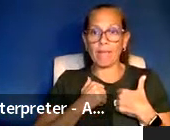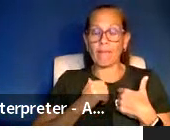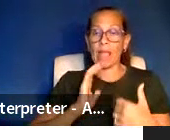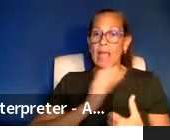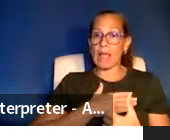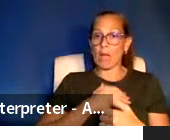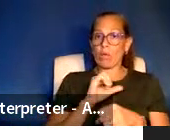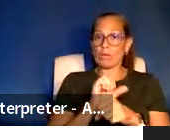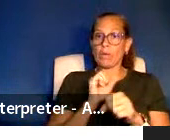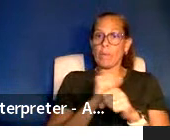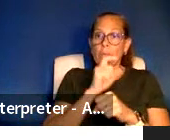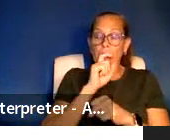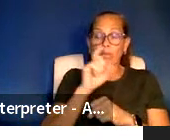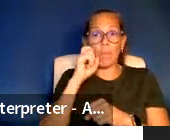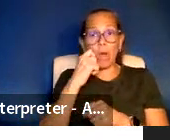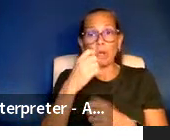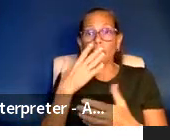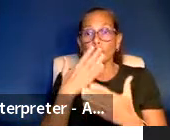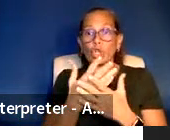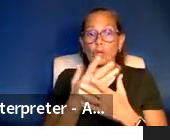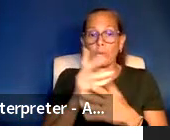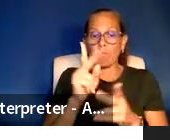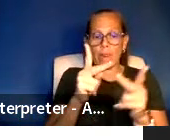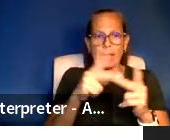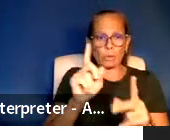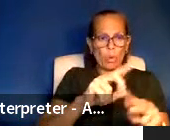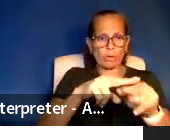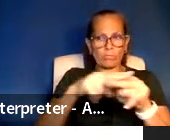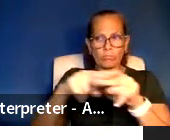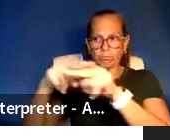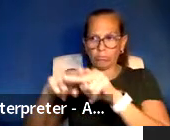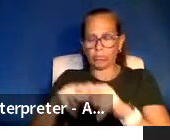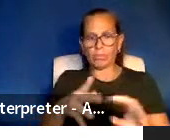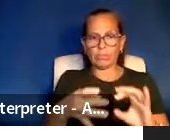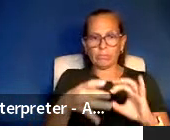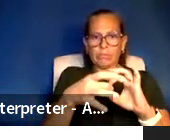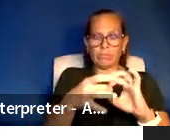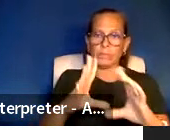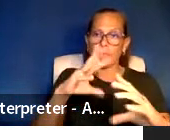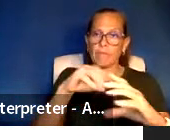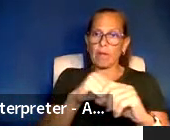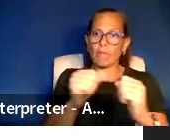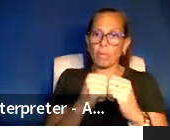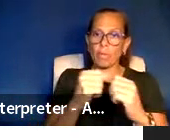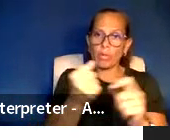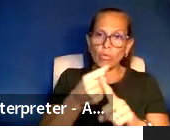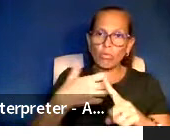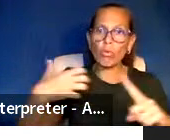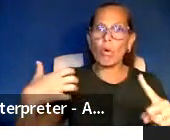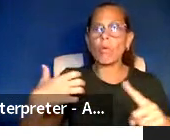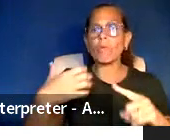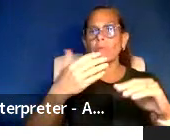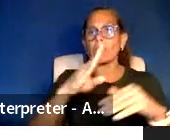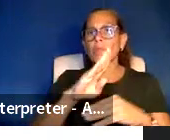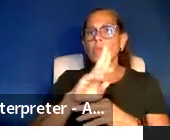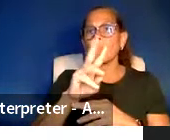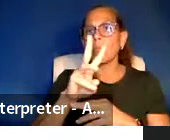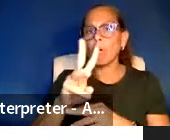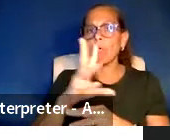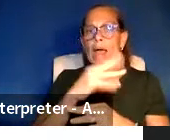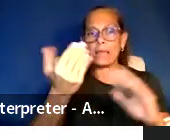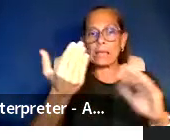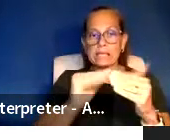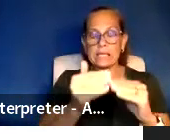that Bronxites are well positioned and prepared to participate in the growth of the borough and the city. Next slide.